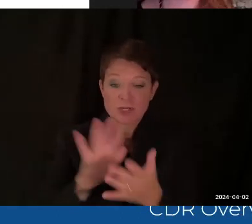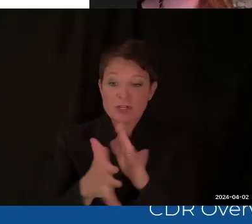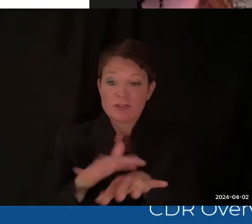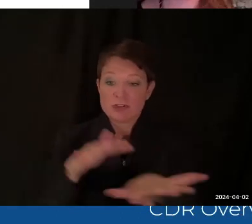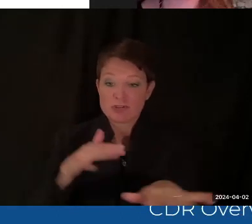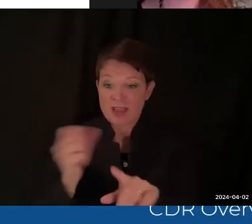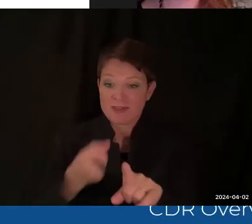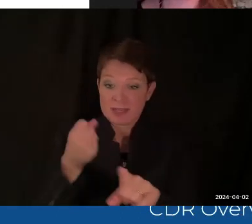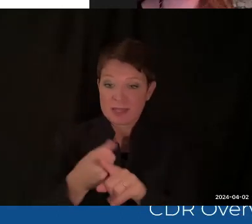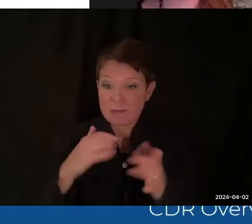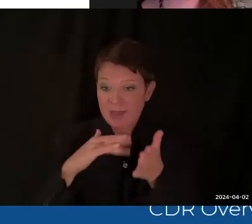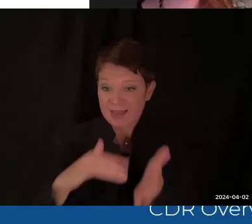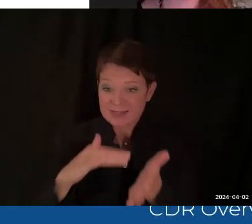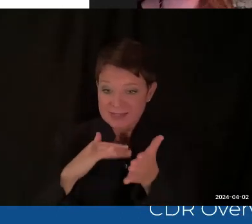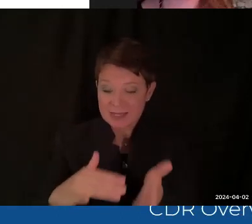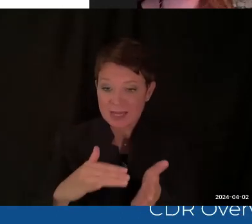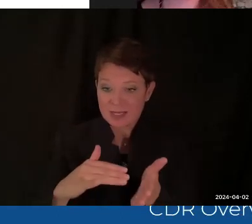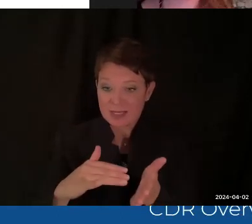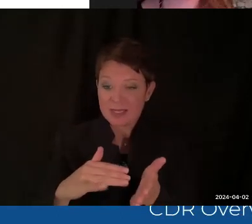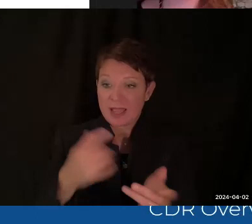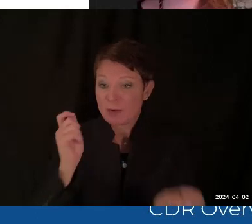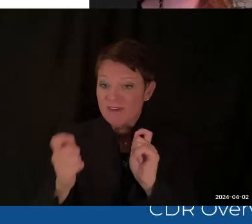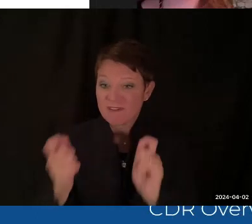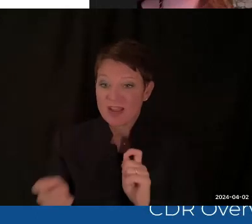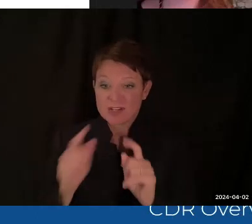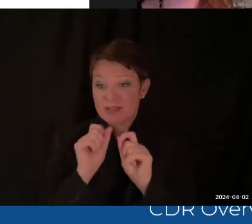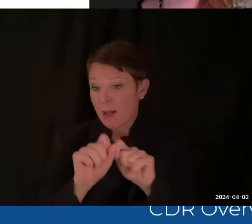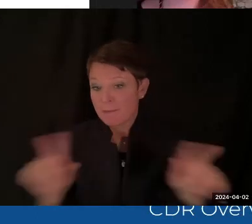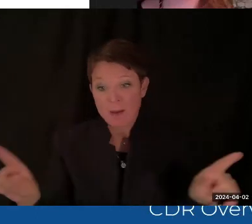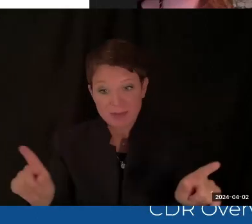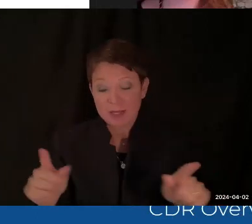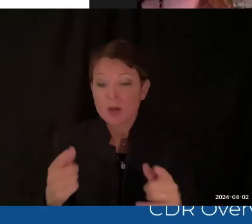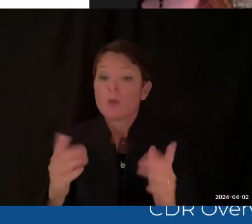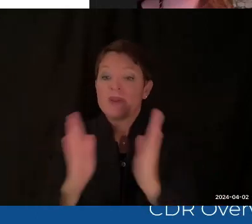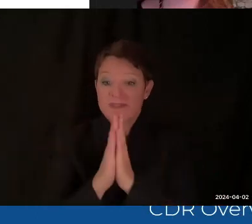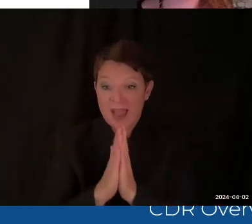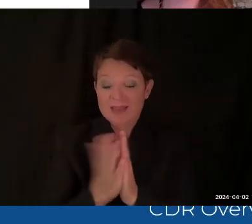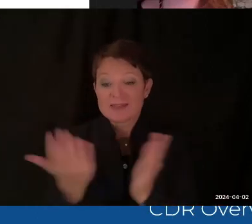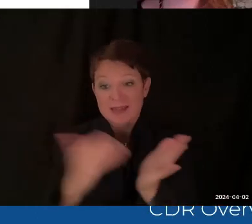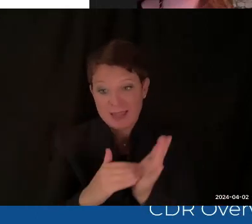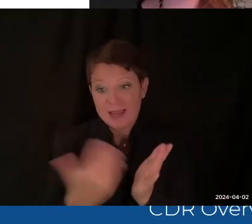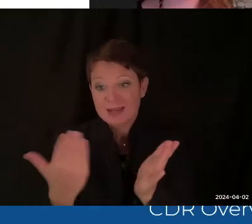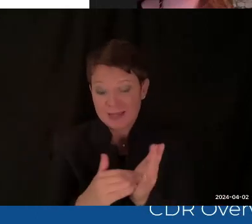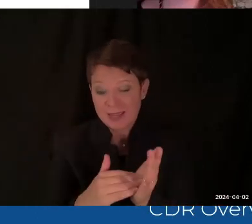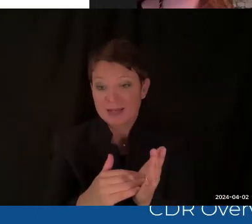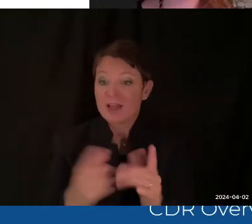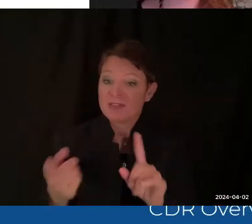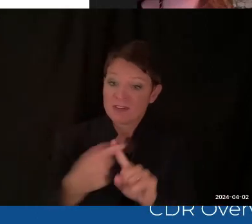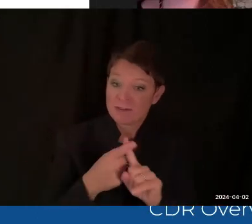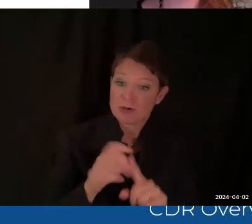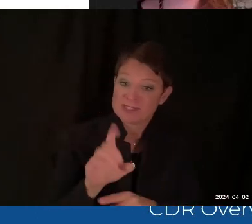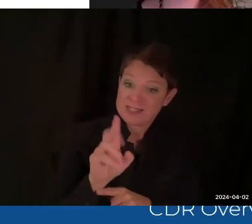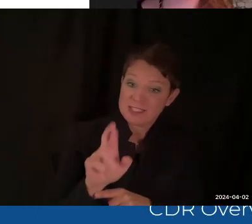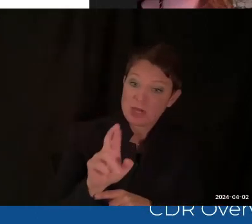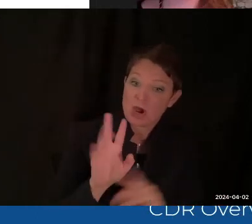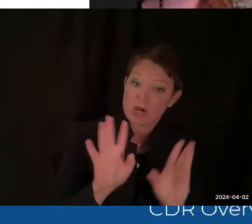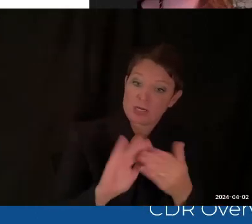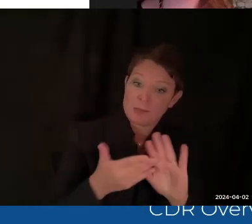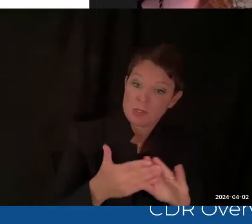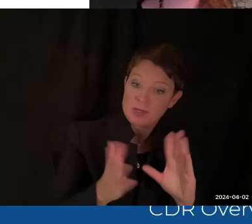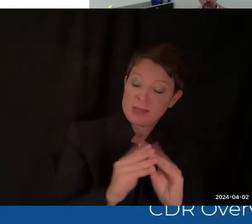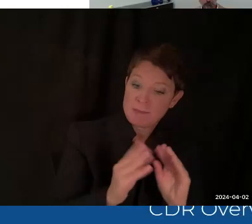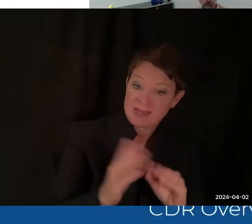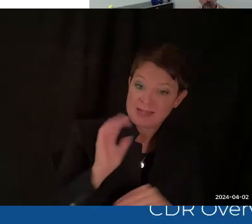impact study, the revised version, has not been made public, although we have asked for it. We asked for it at the first CDR community